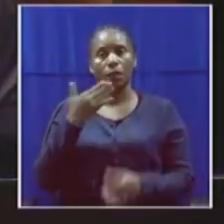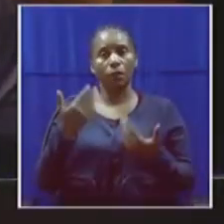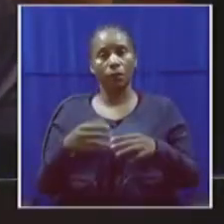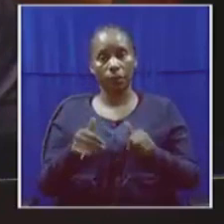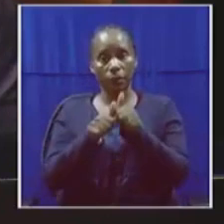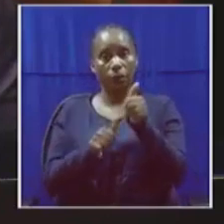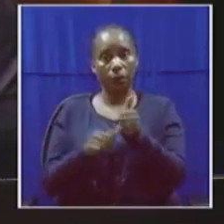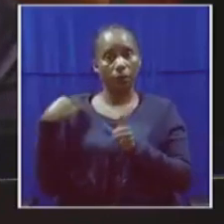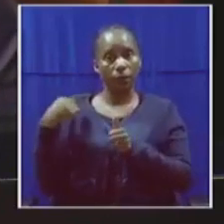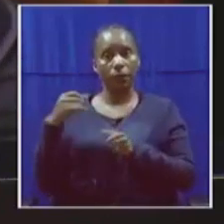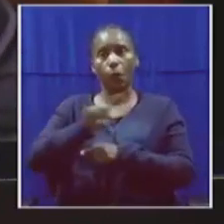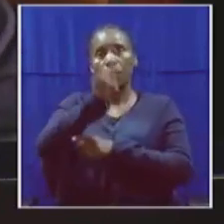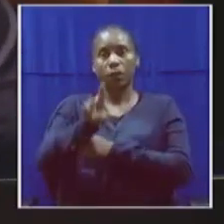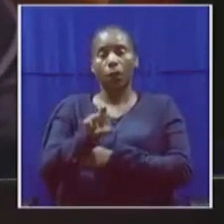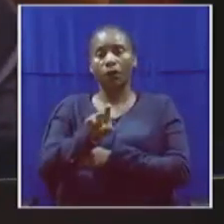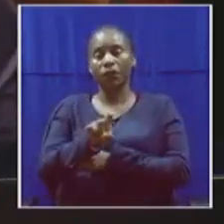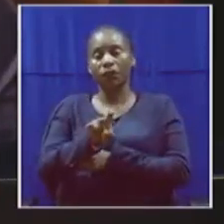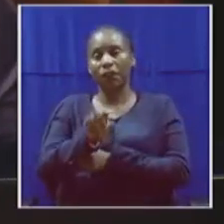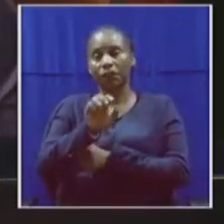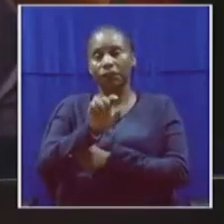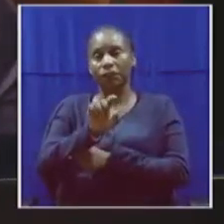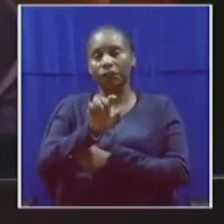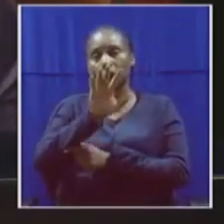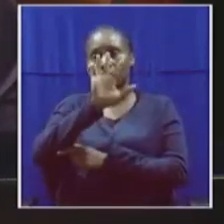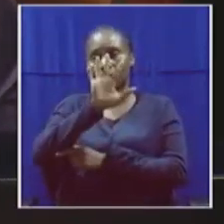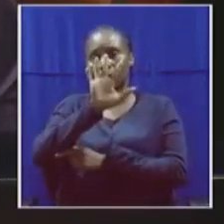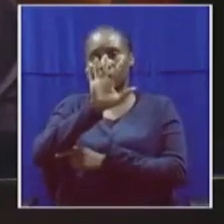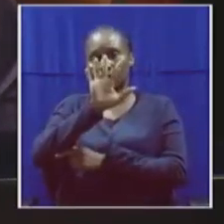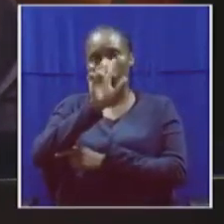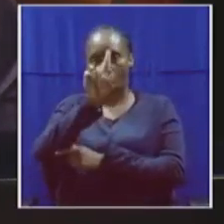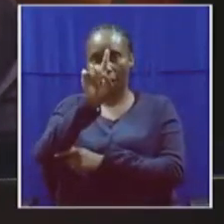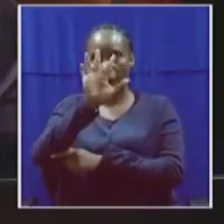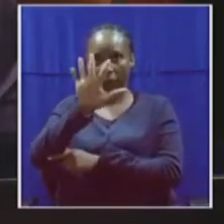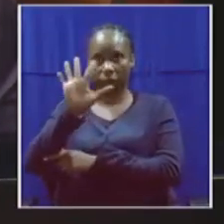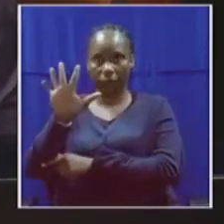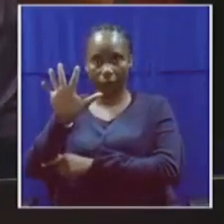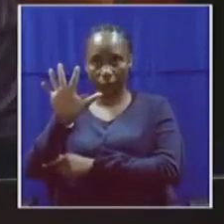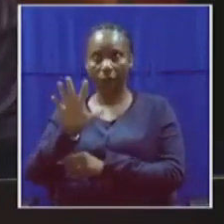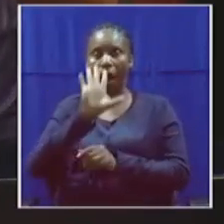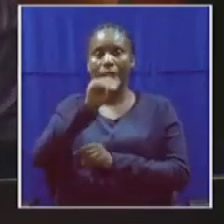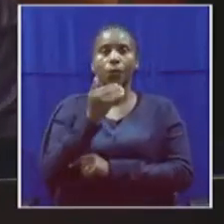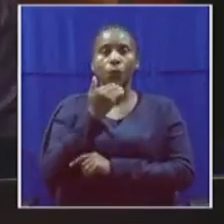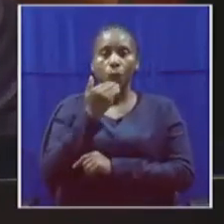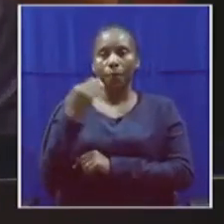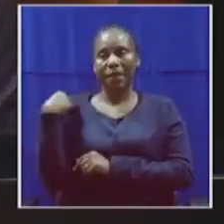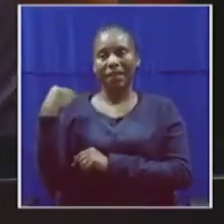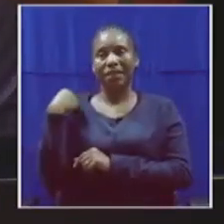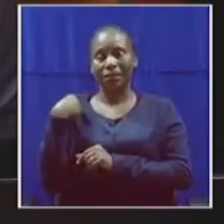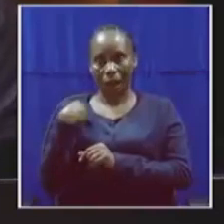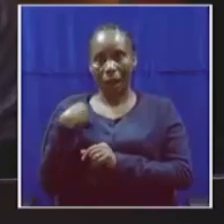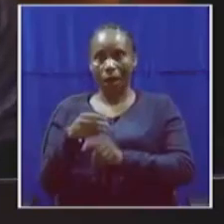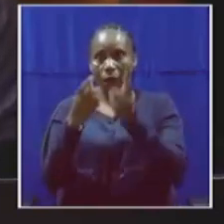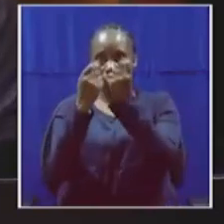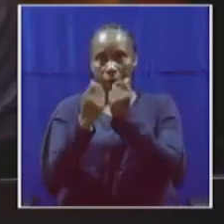155 has been asked by the Honorable Shivambu to the Minister of Finance. The Honorable Minister.